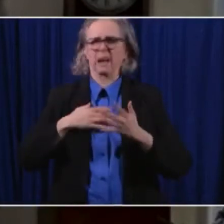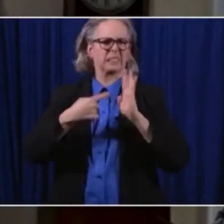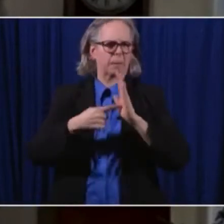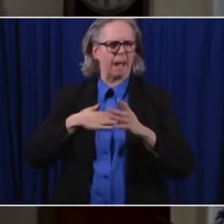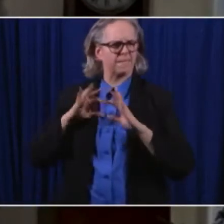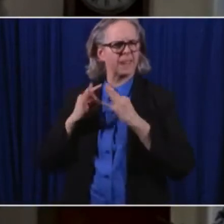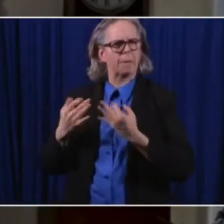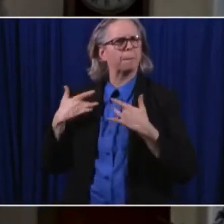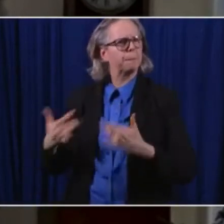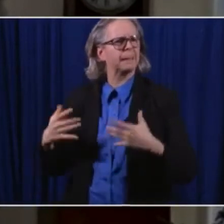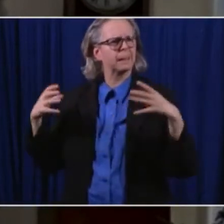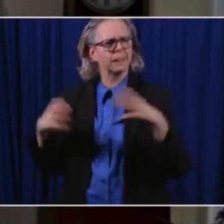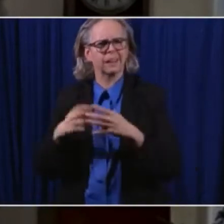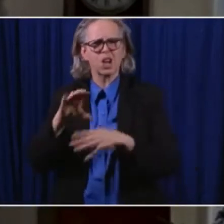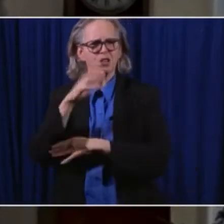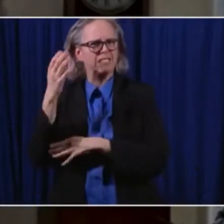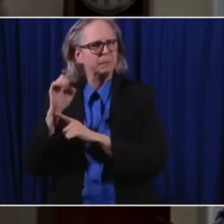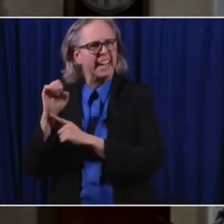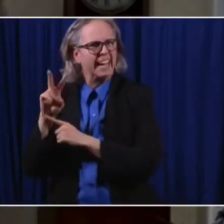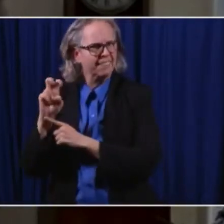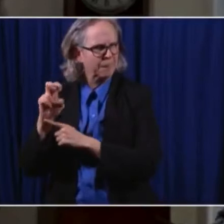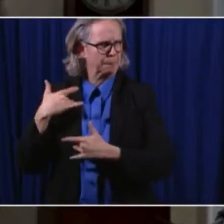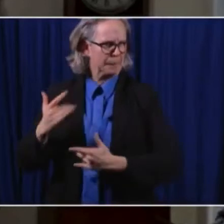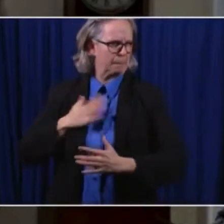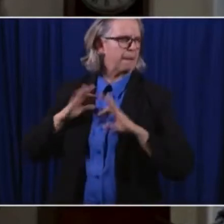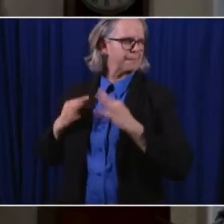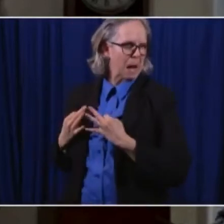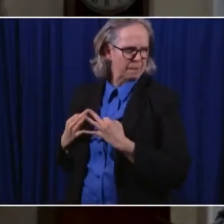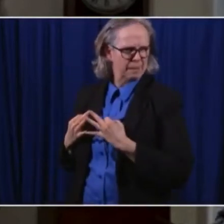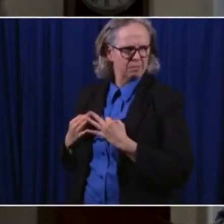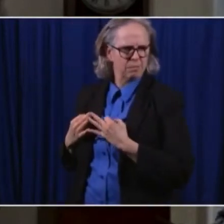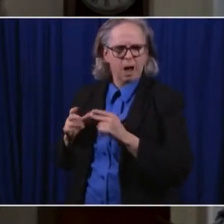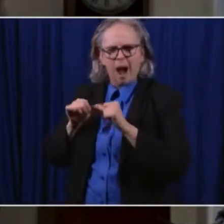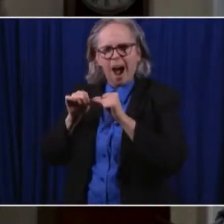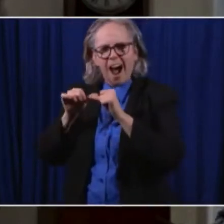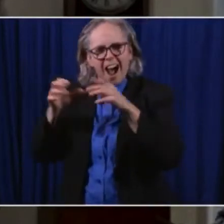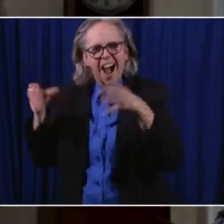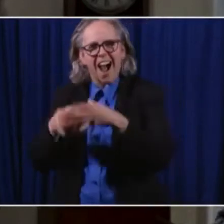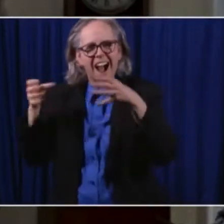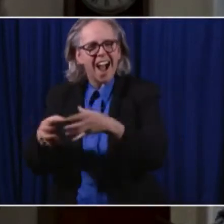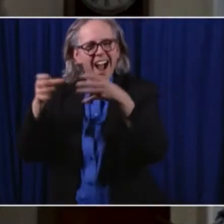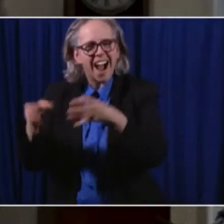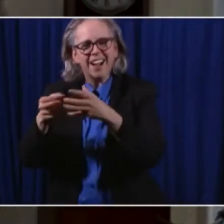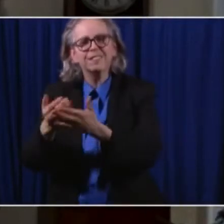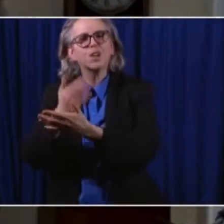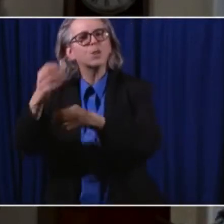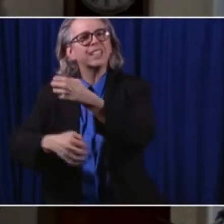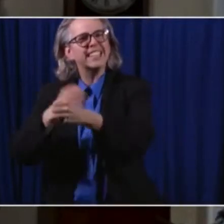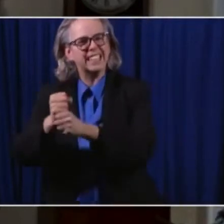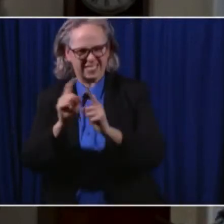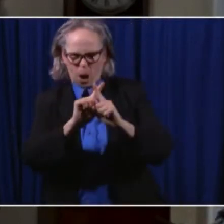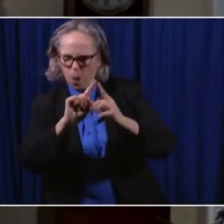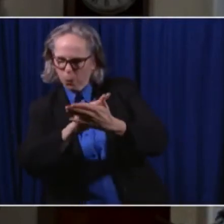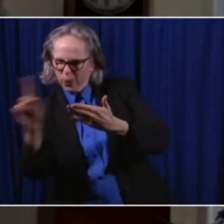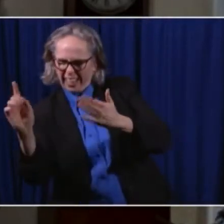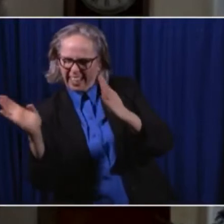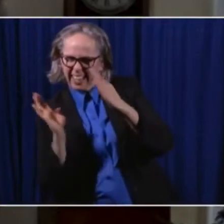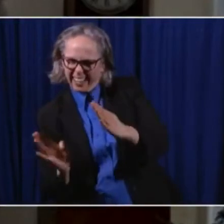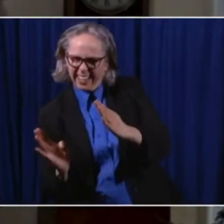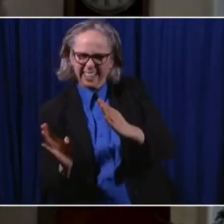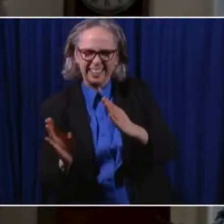some people start on Christmas Eve and then, of course, go through New Year's. So it's a longer period of time. And, we're just